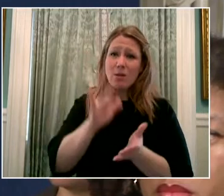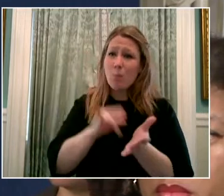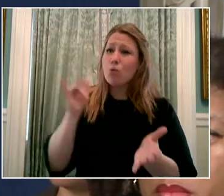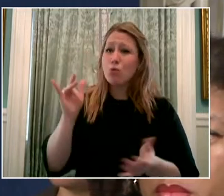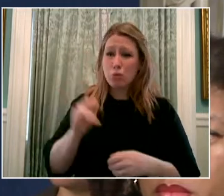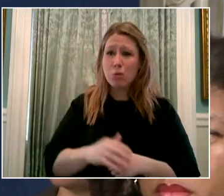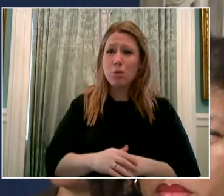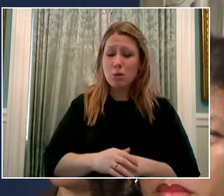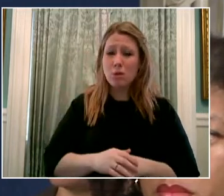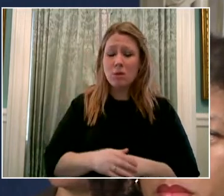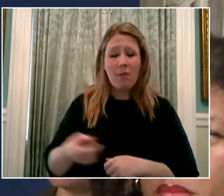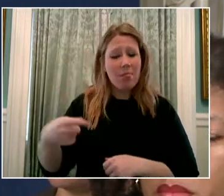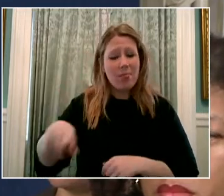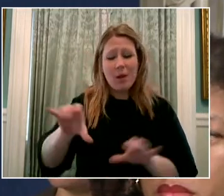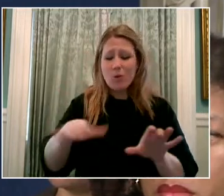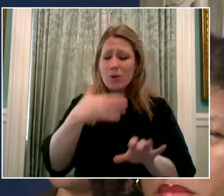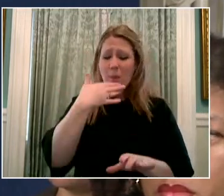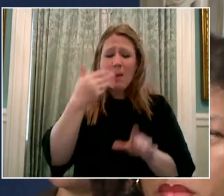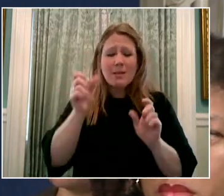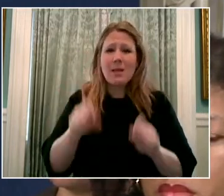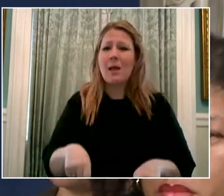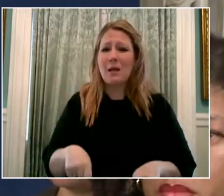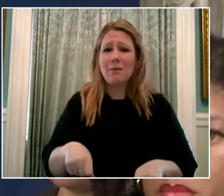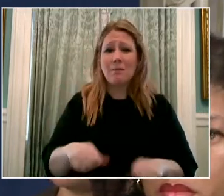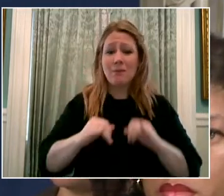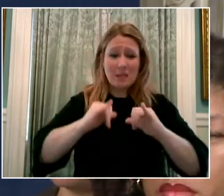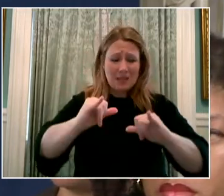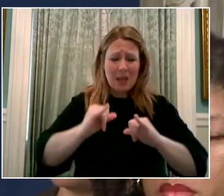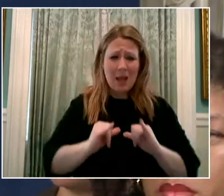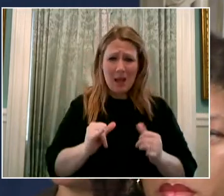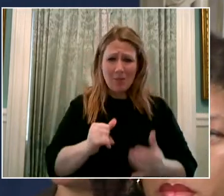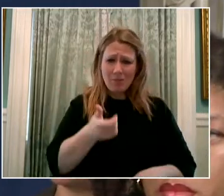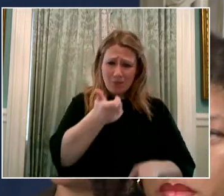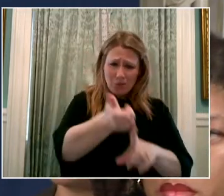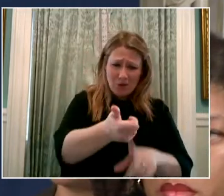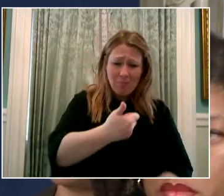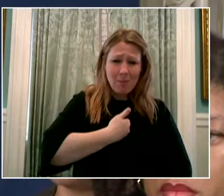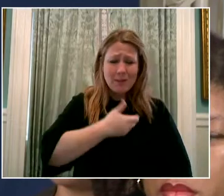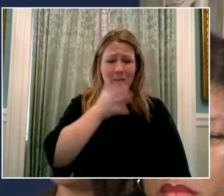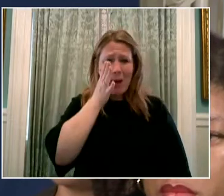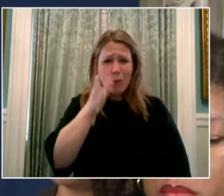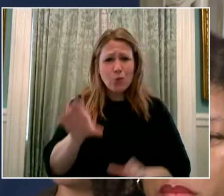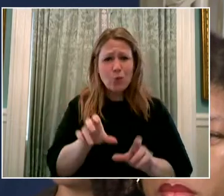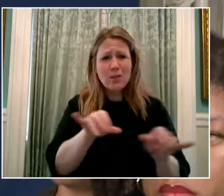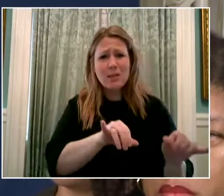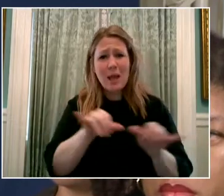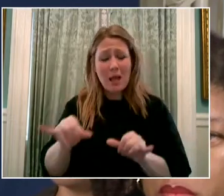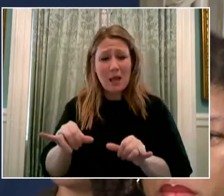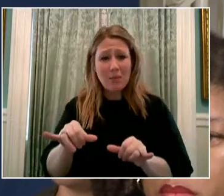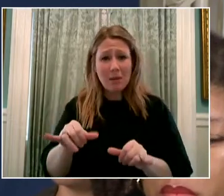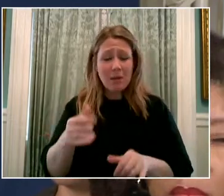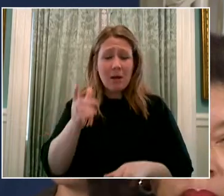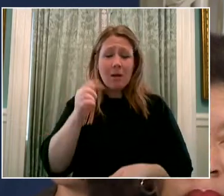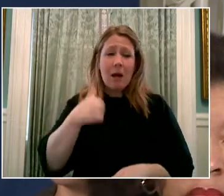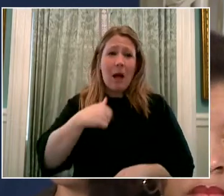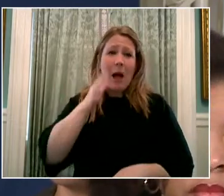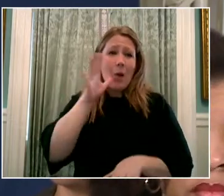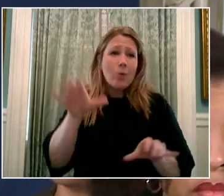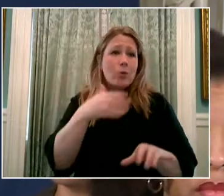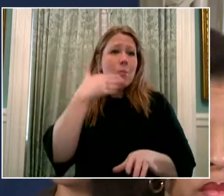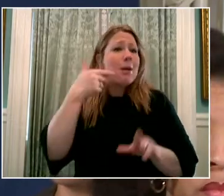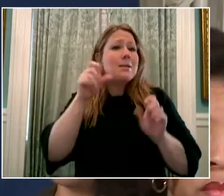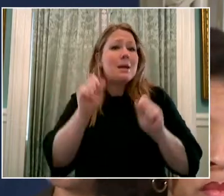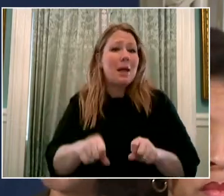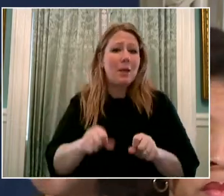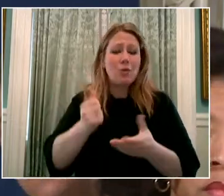doing the best they can, like you and I would do. I would do the same, the best I can to provide for my family.